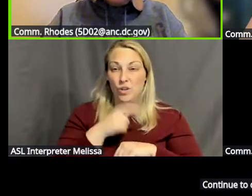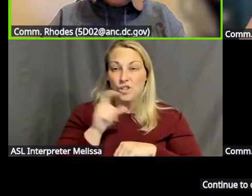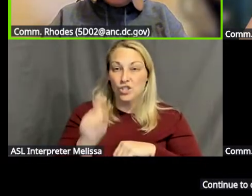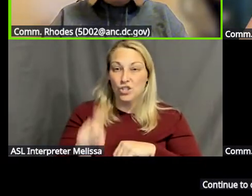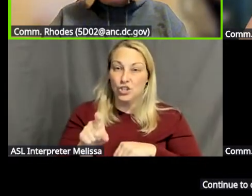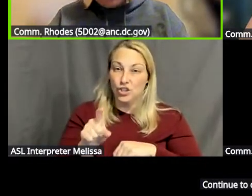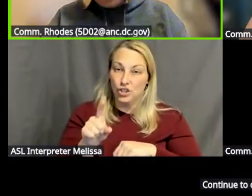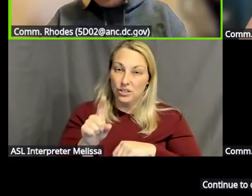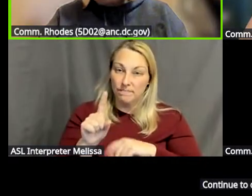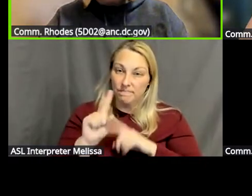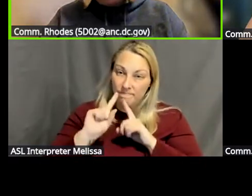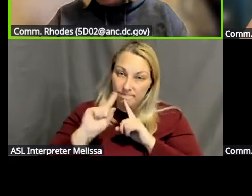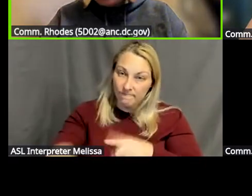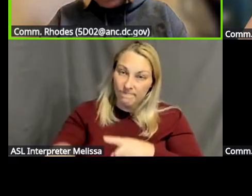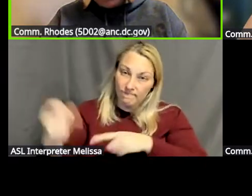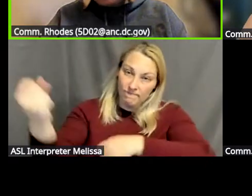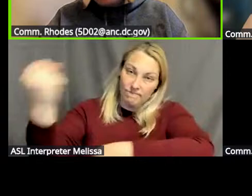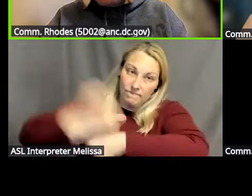And